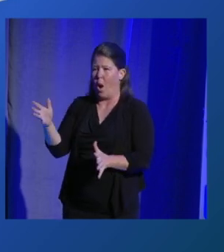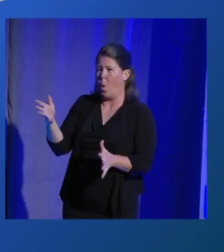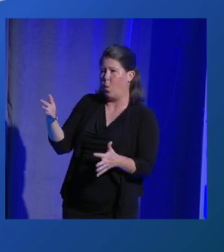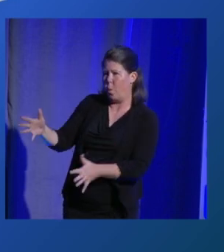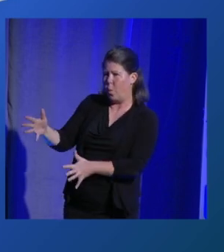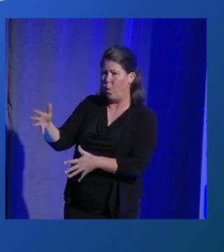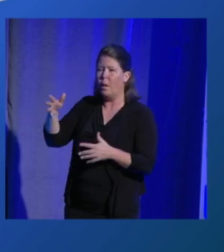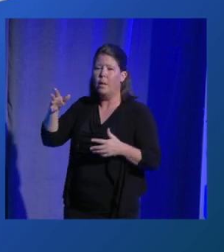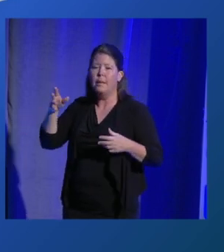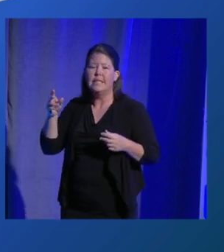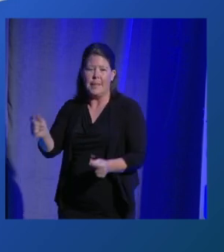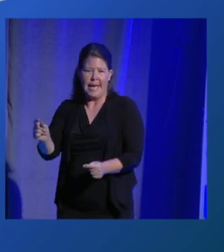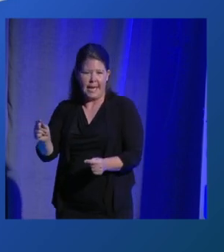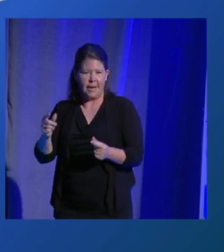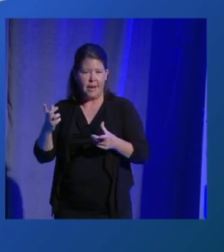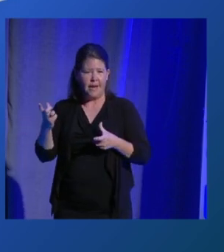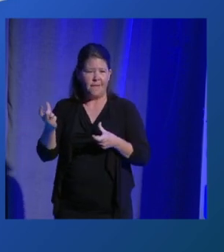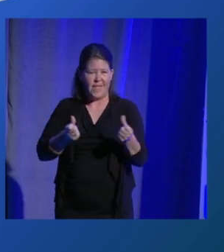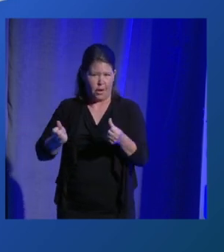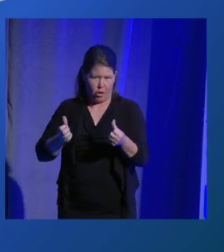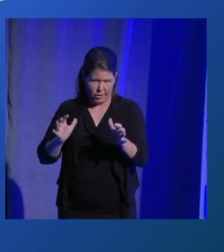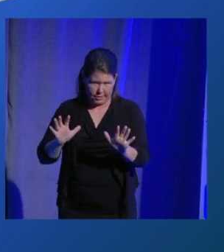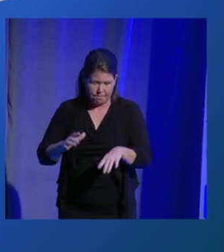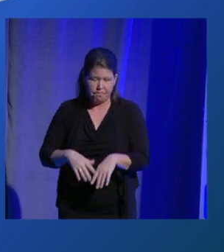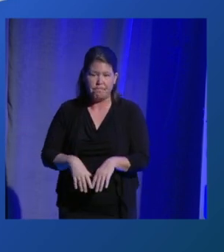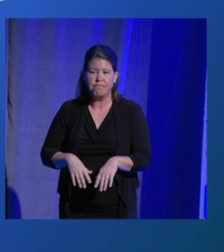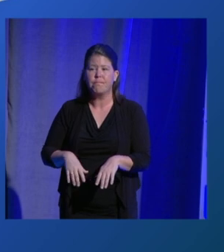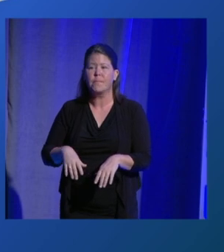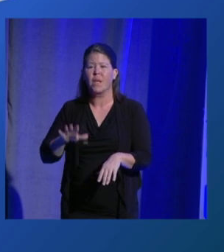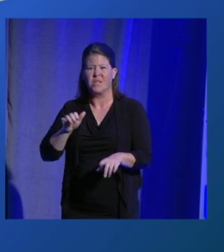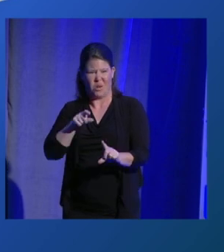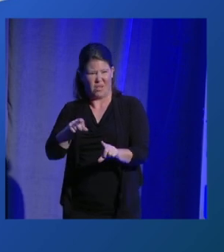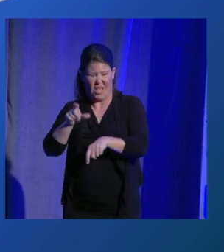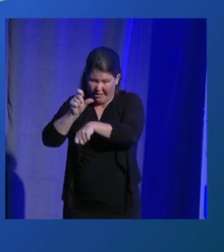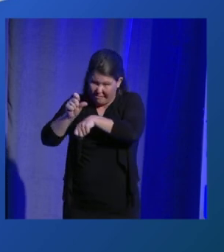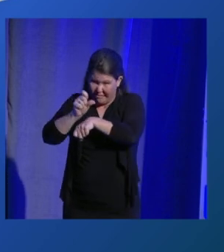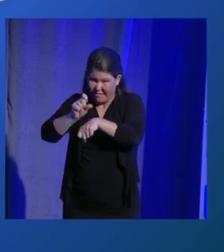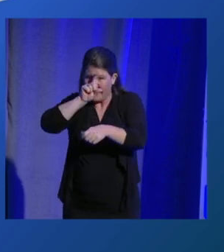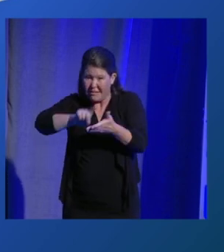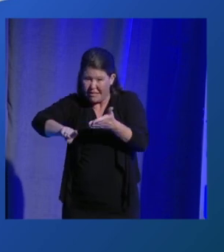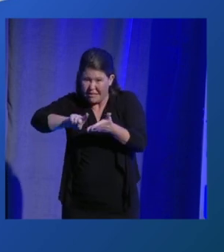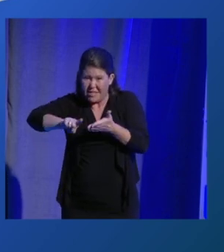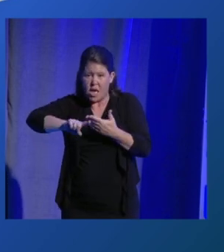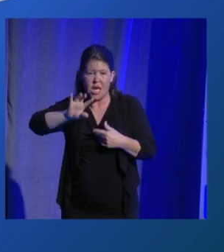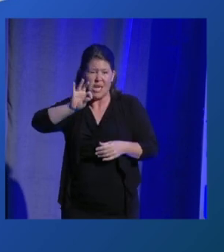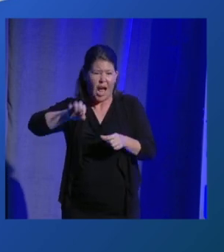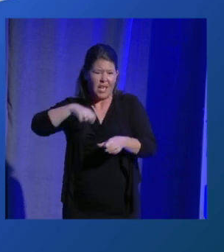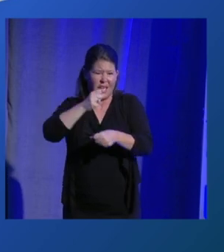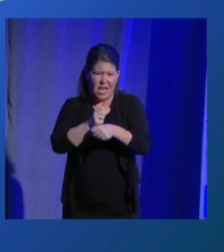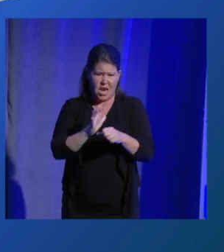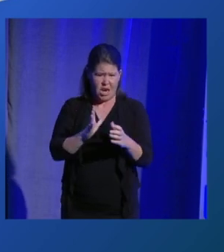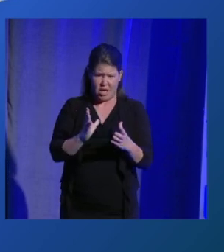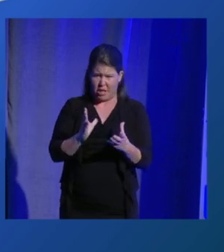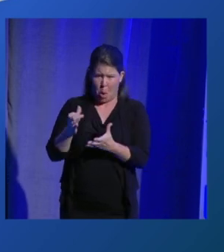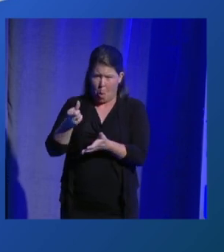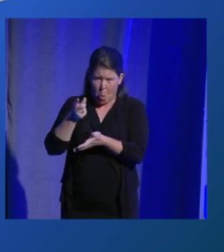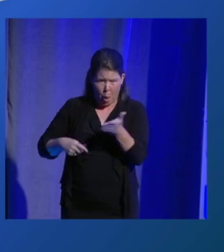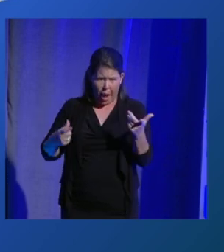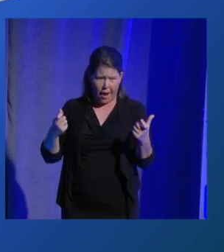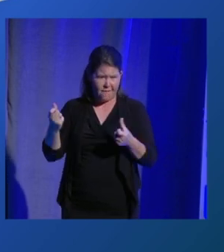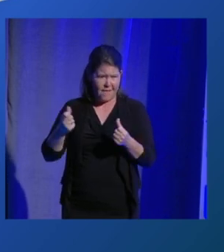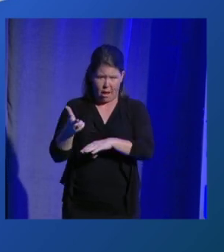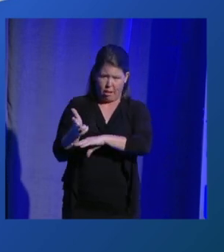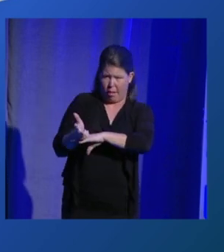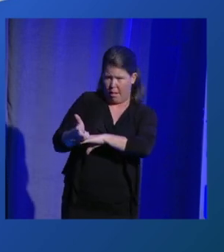2009 and he worked for nine years to develop a vehicle that held the world's land